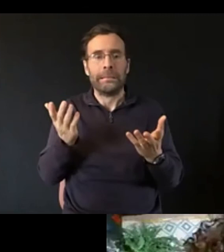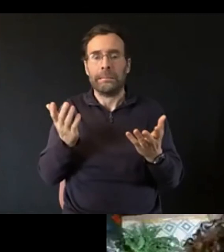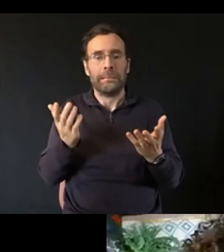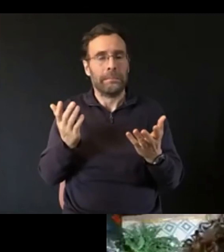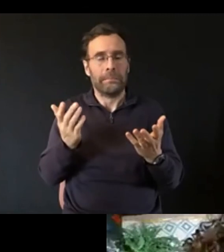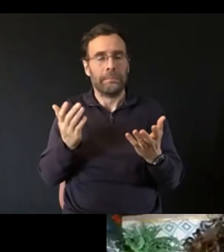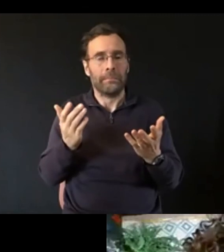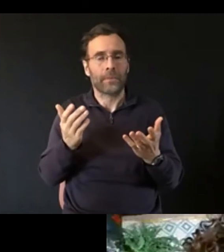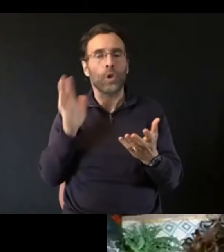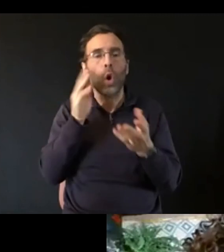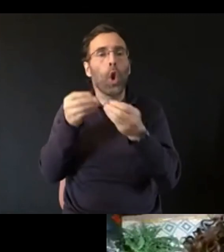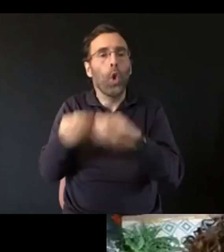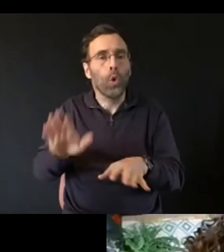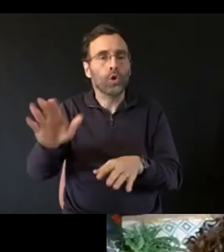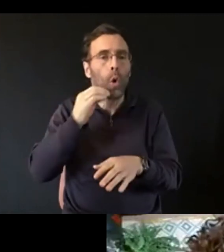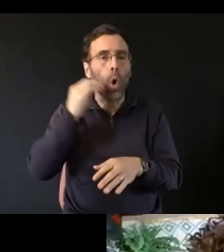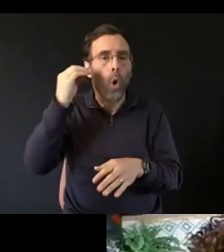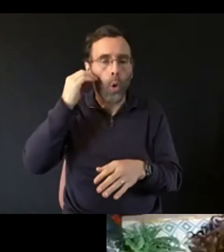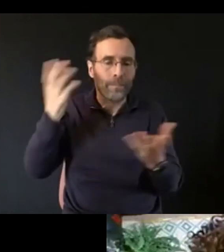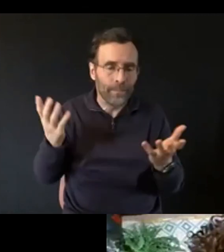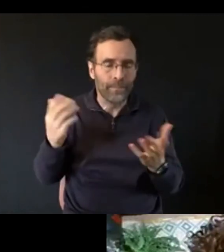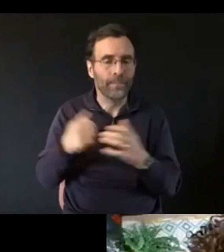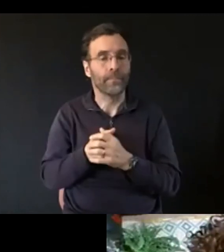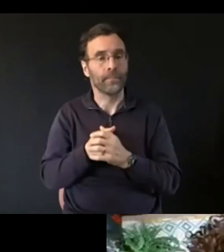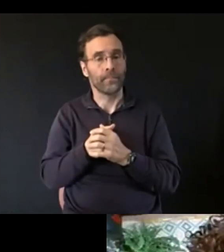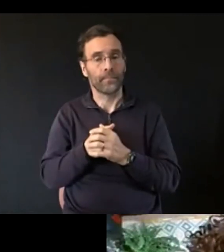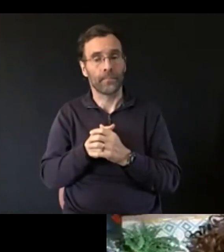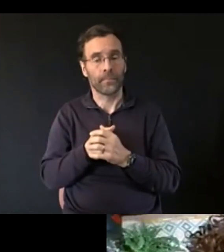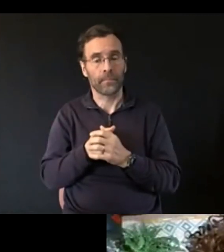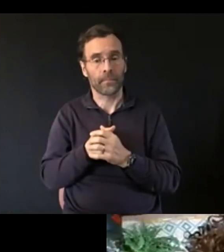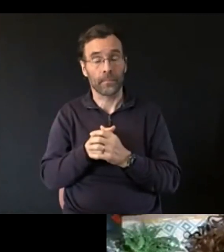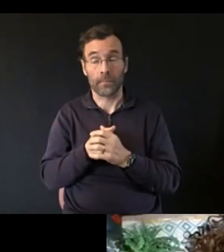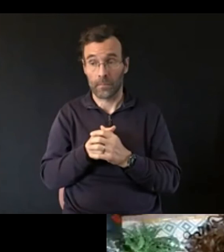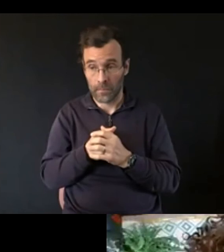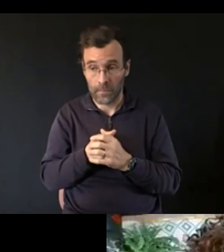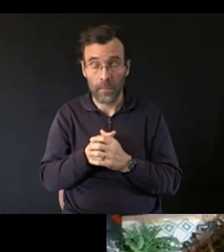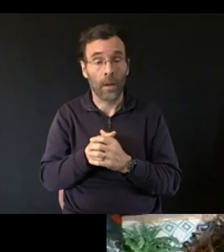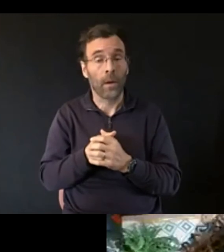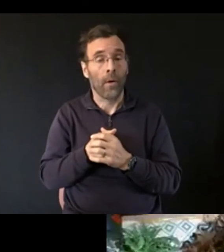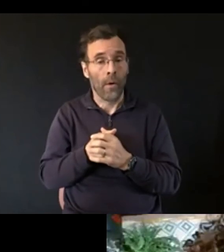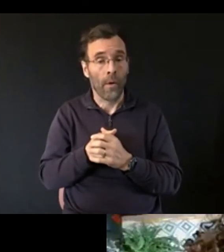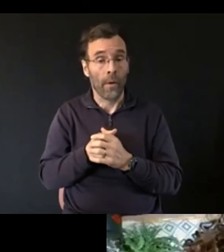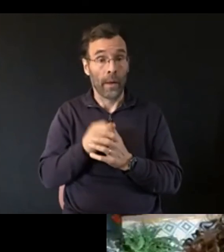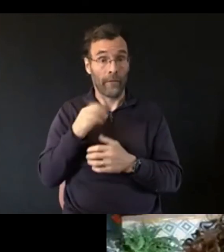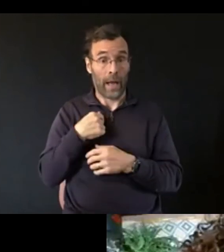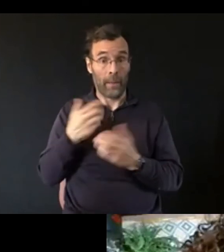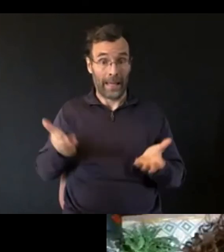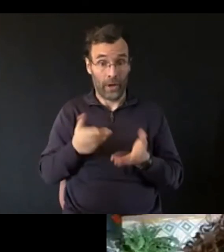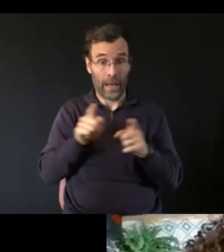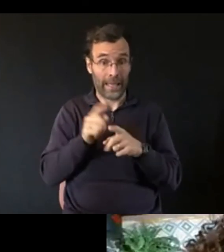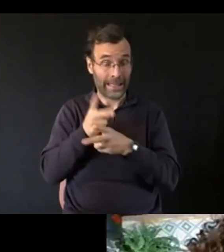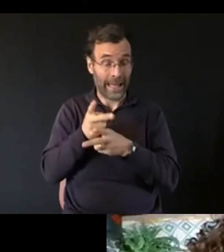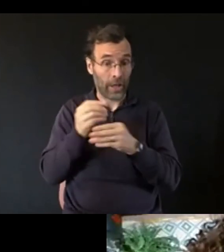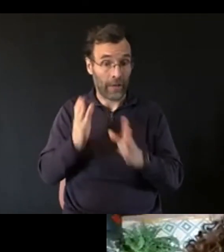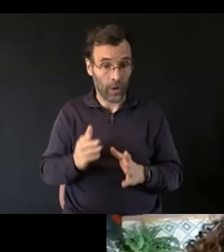she would lose her home. We have found the ability that, like, if I'm here as a caregiver for a certain